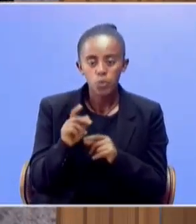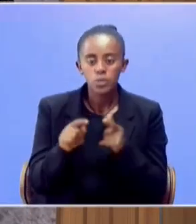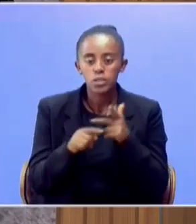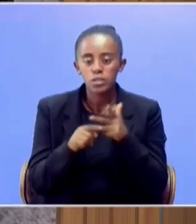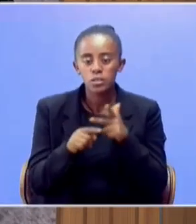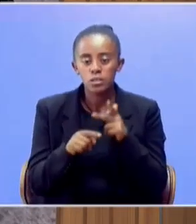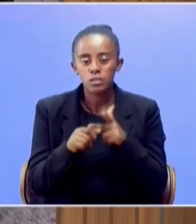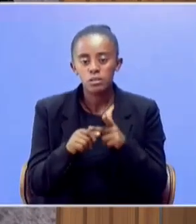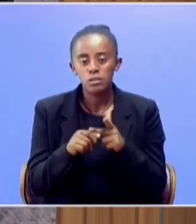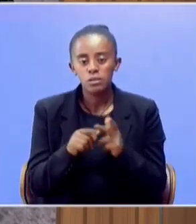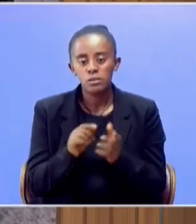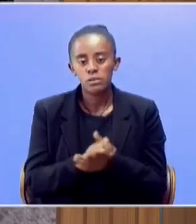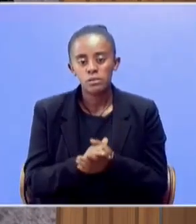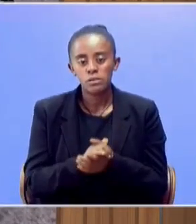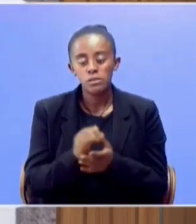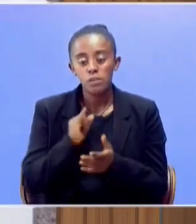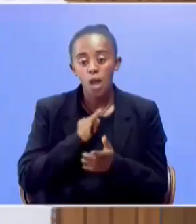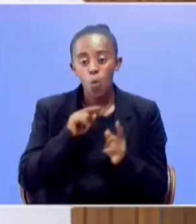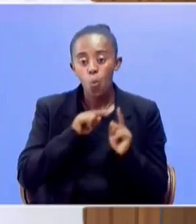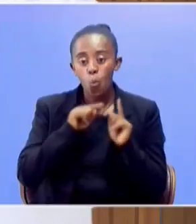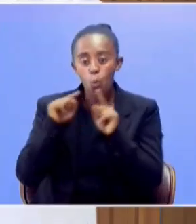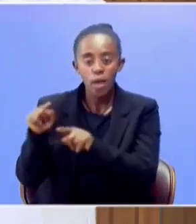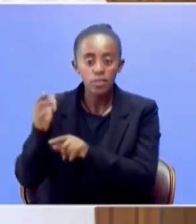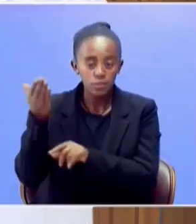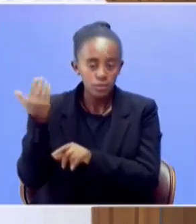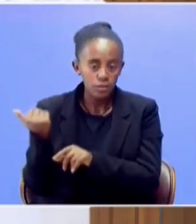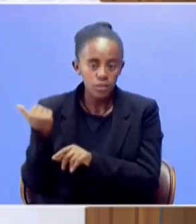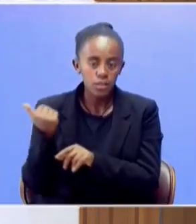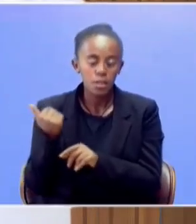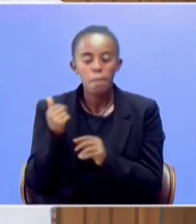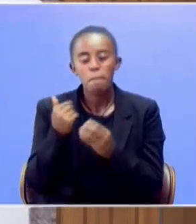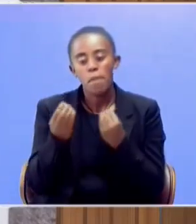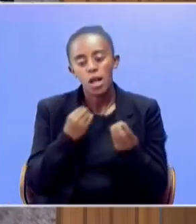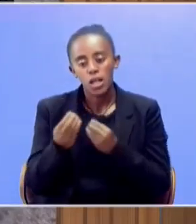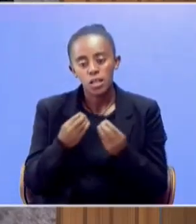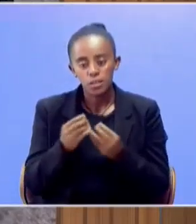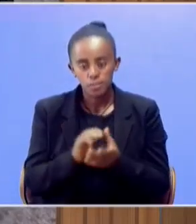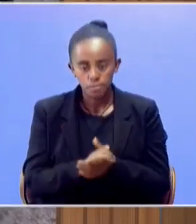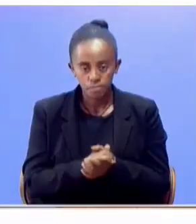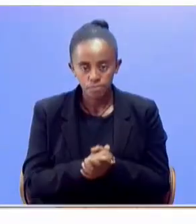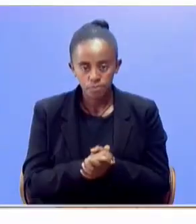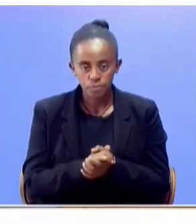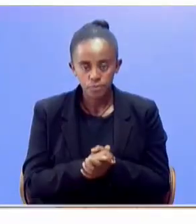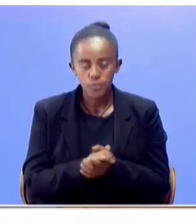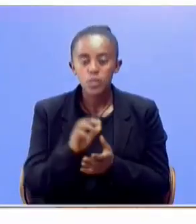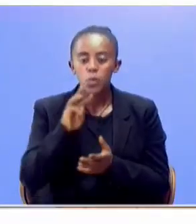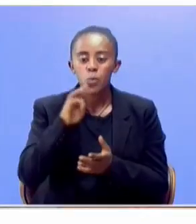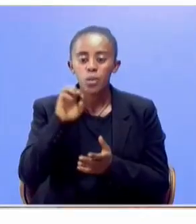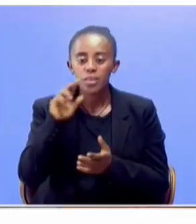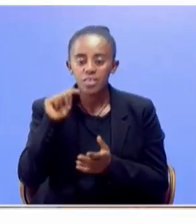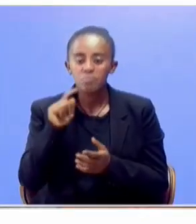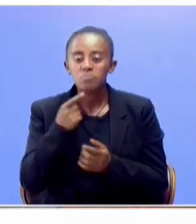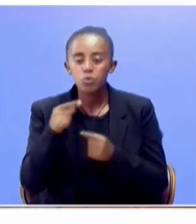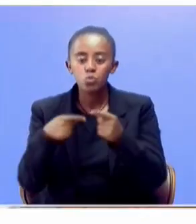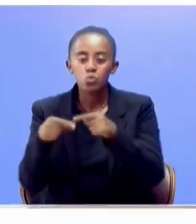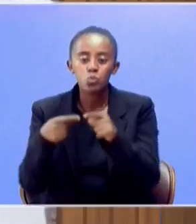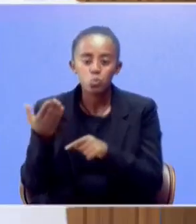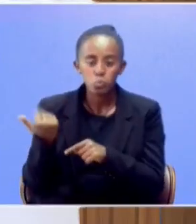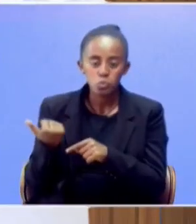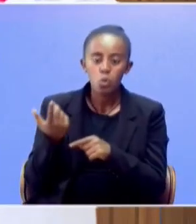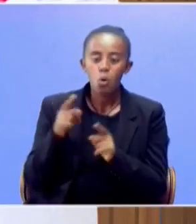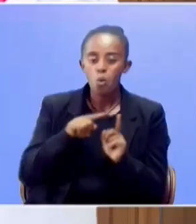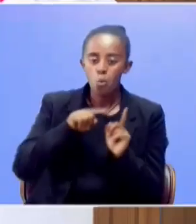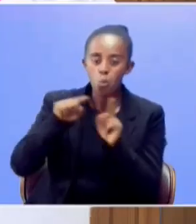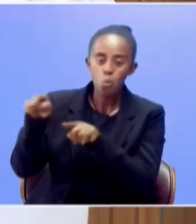one. I went to the market. Wonderful. I what? I went to the